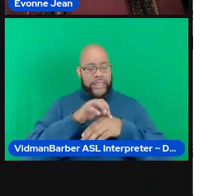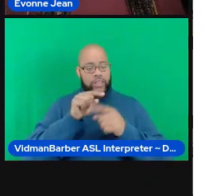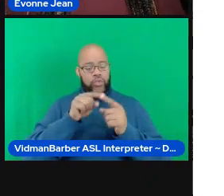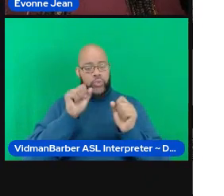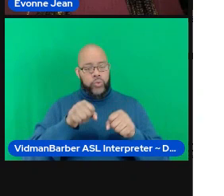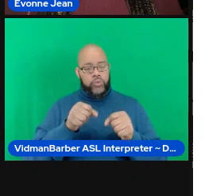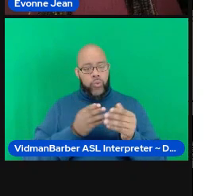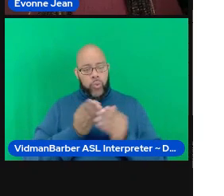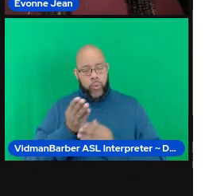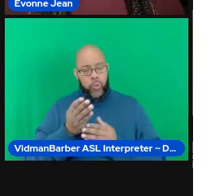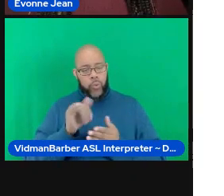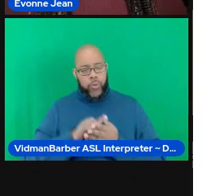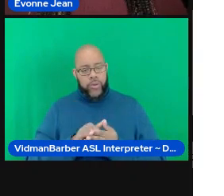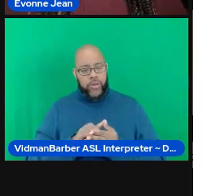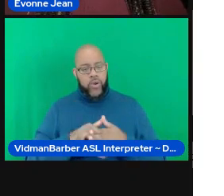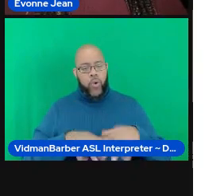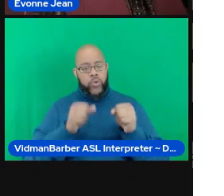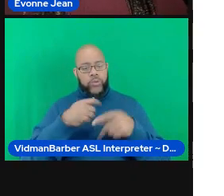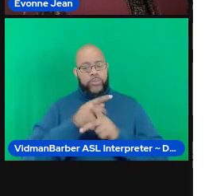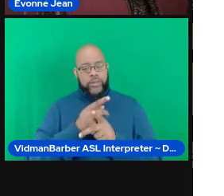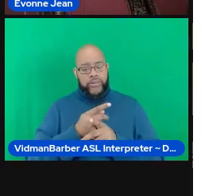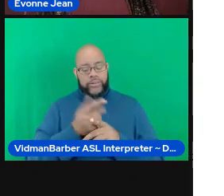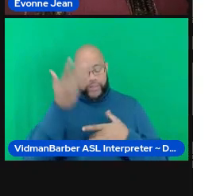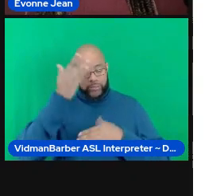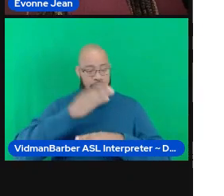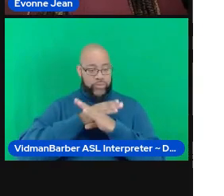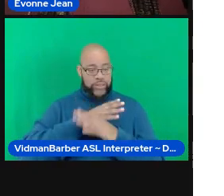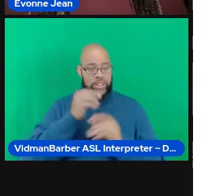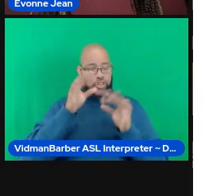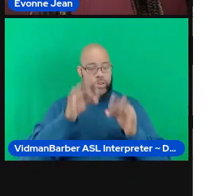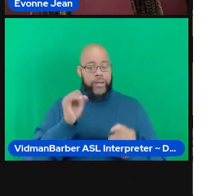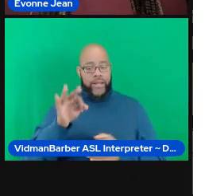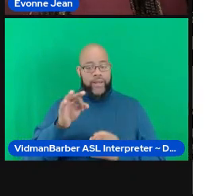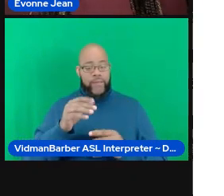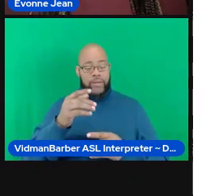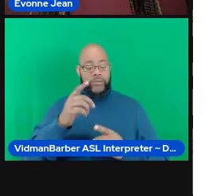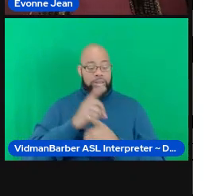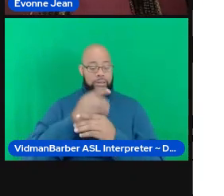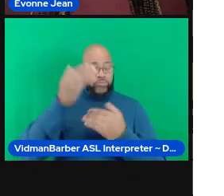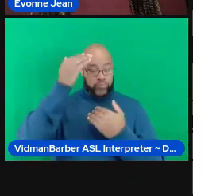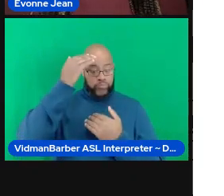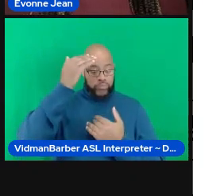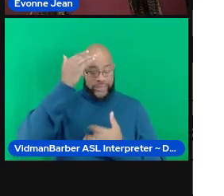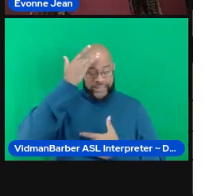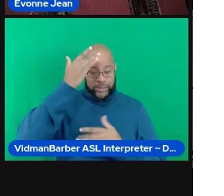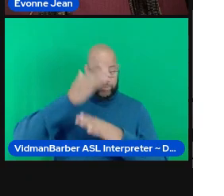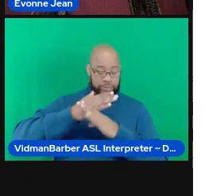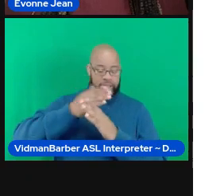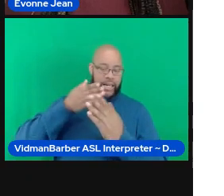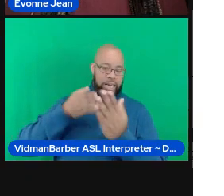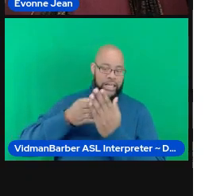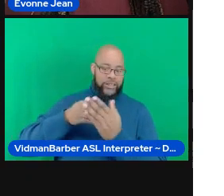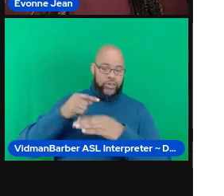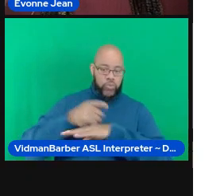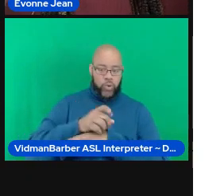the mechanisms of a host protective immunity and determine whether immunity is mounted against larval penetration.